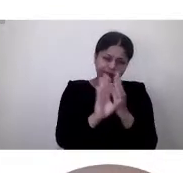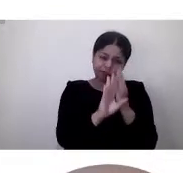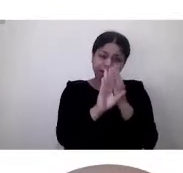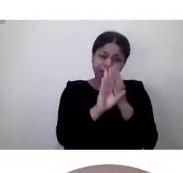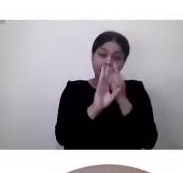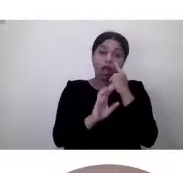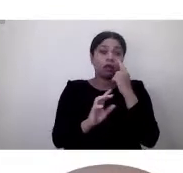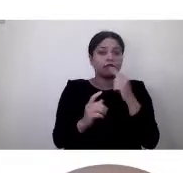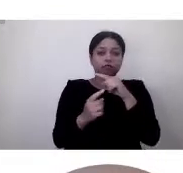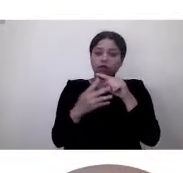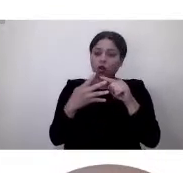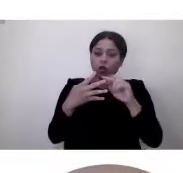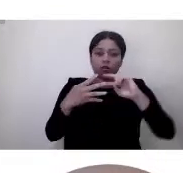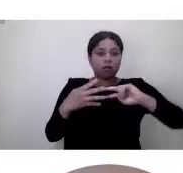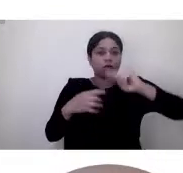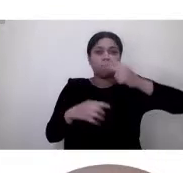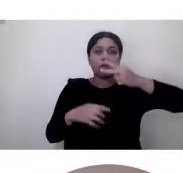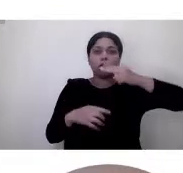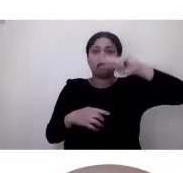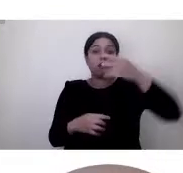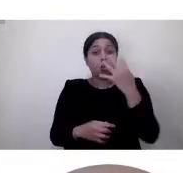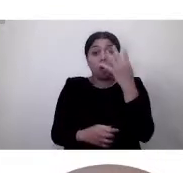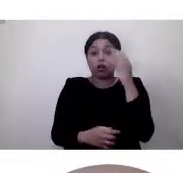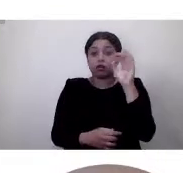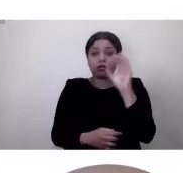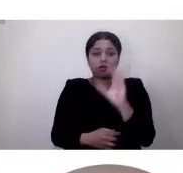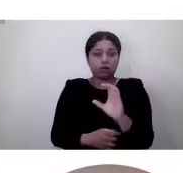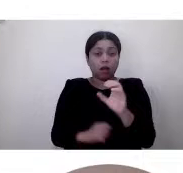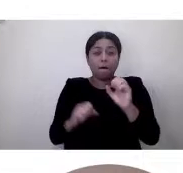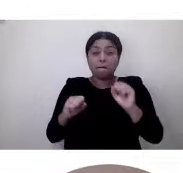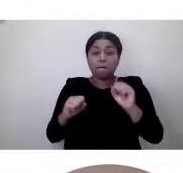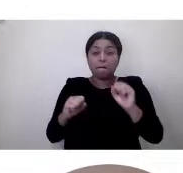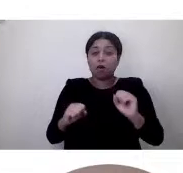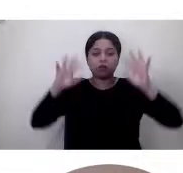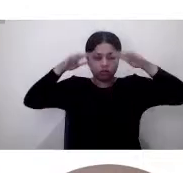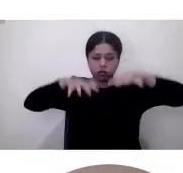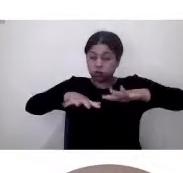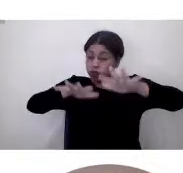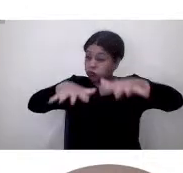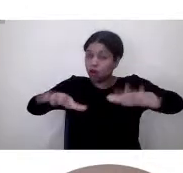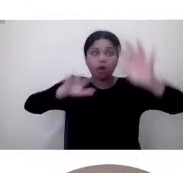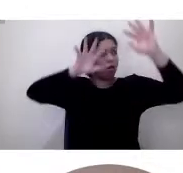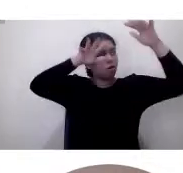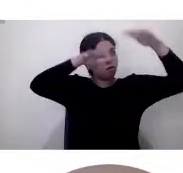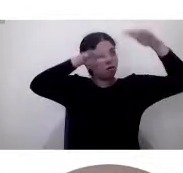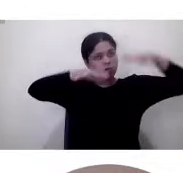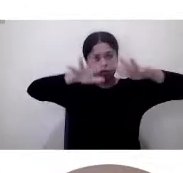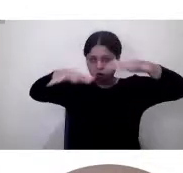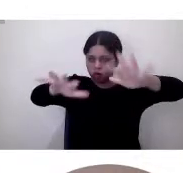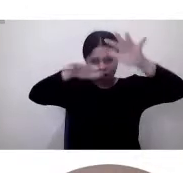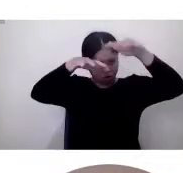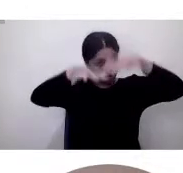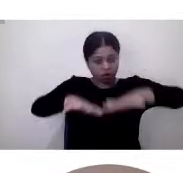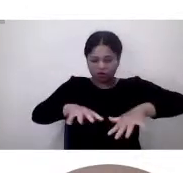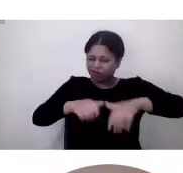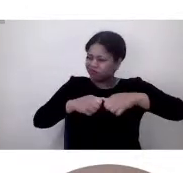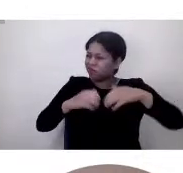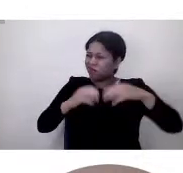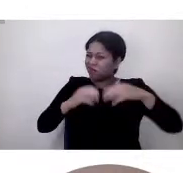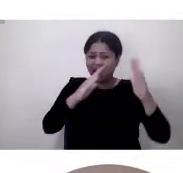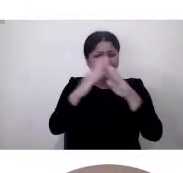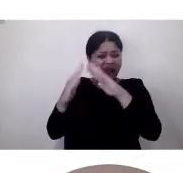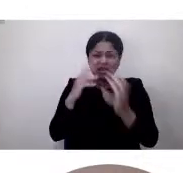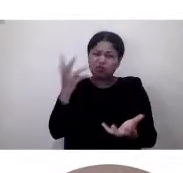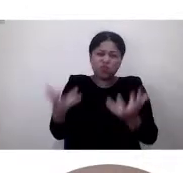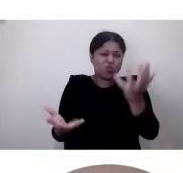to devastating heat waves, millions losing their homes to rising sea levels, and the